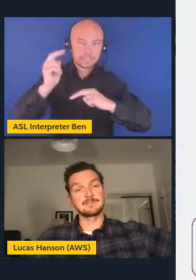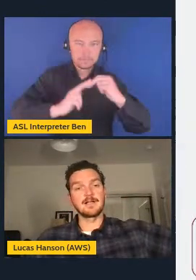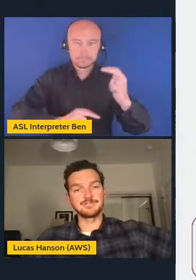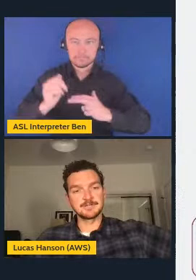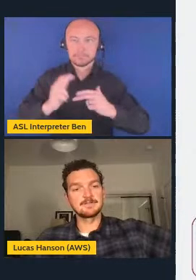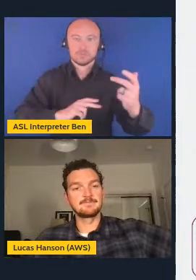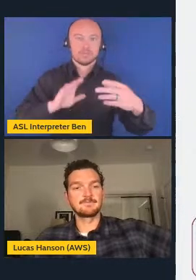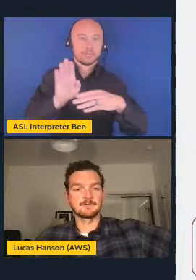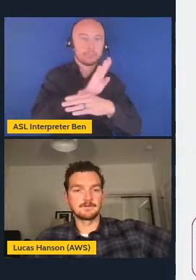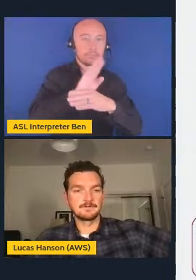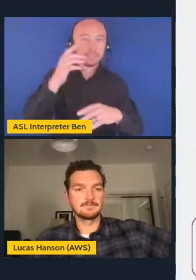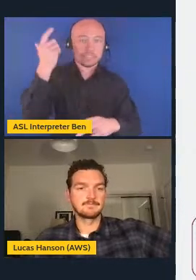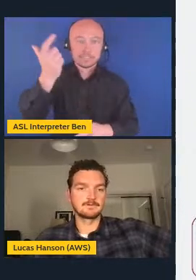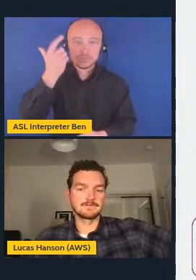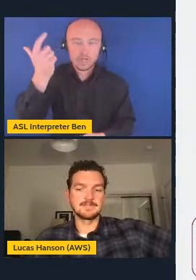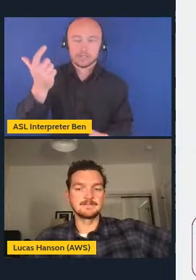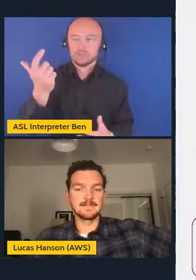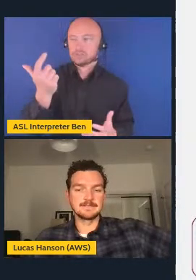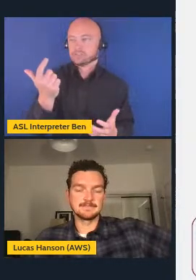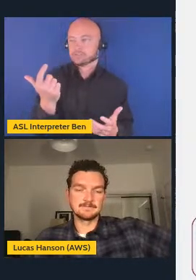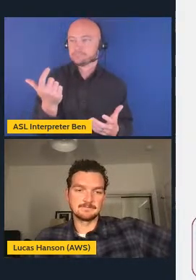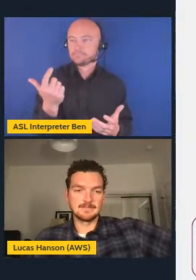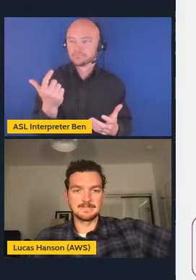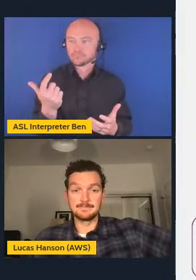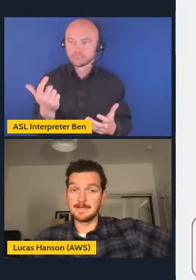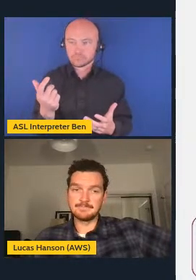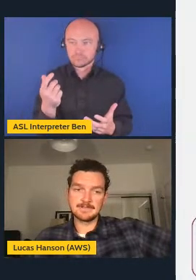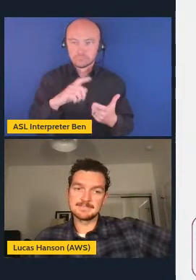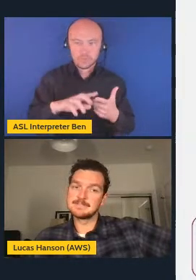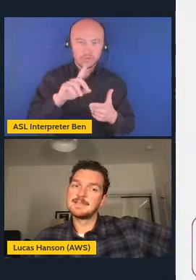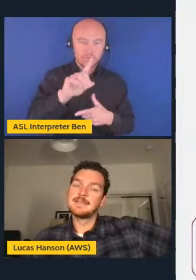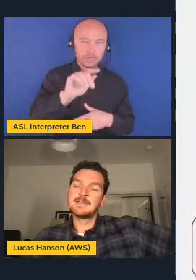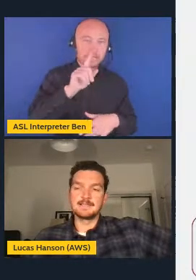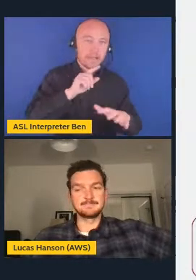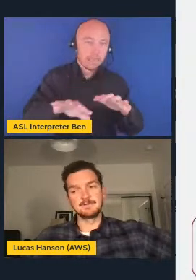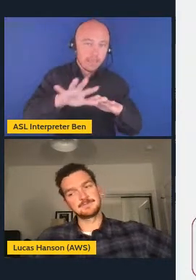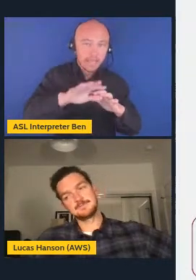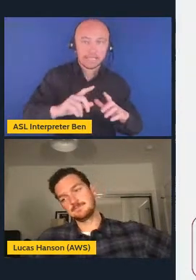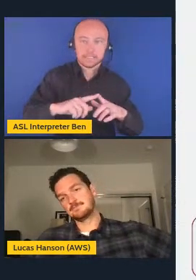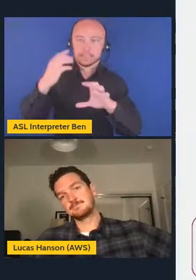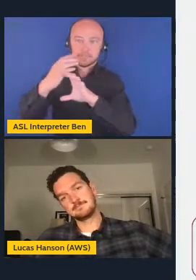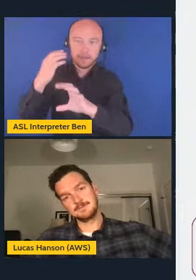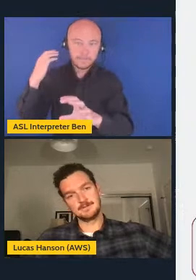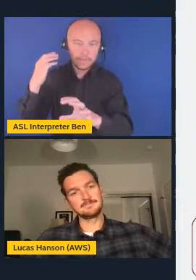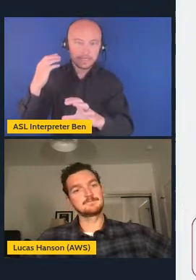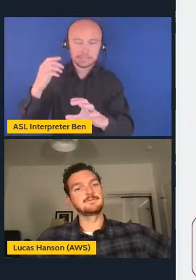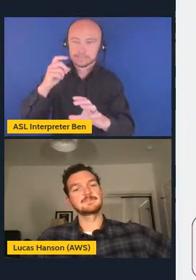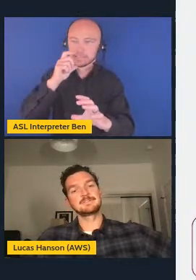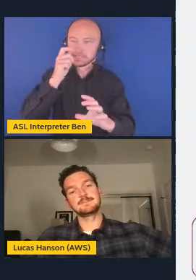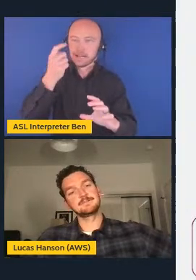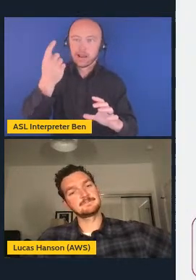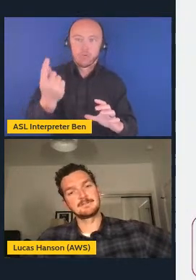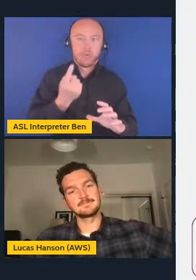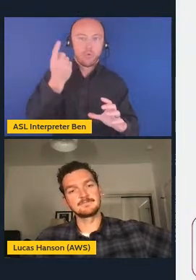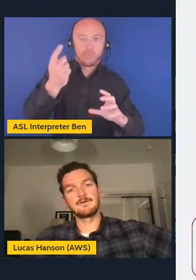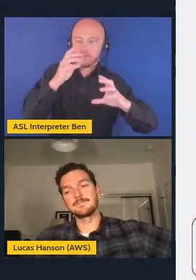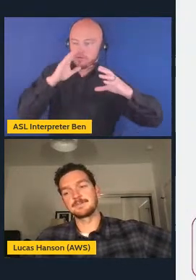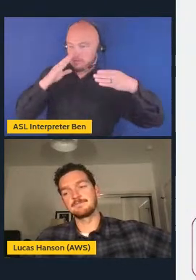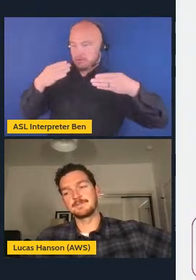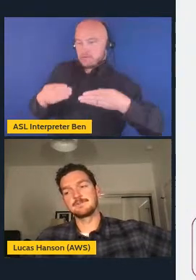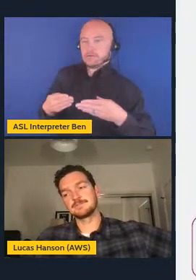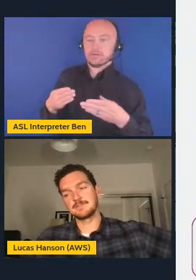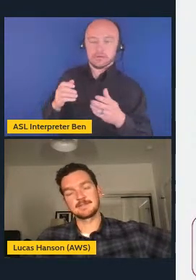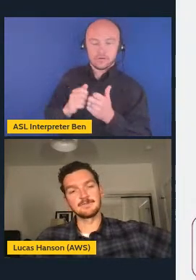business logic for data lakes and data pipelines, as opposed to, focusing on all